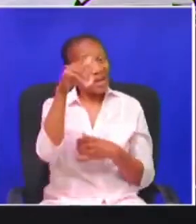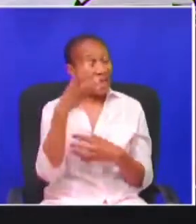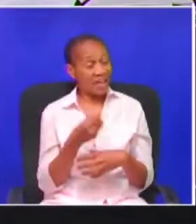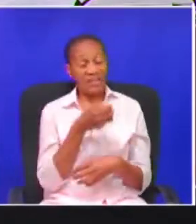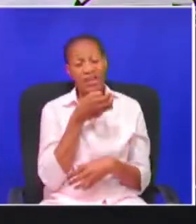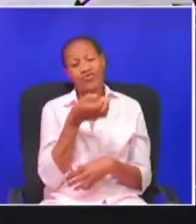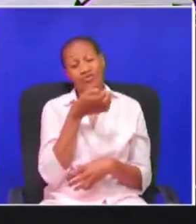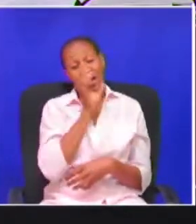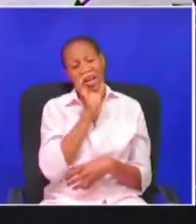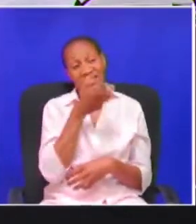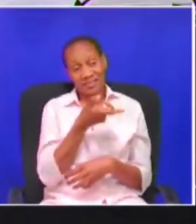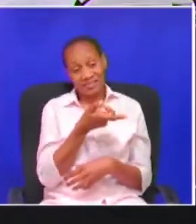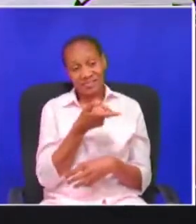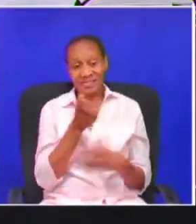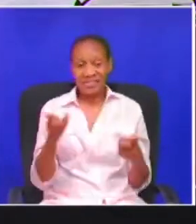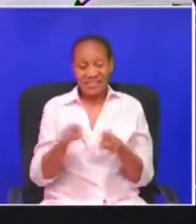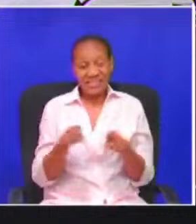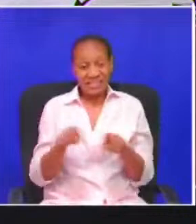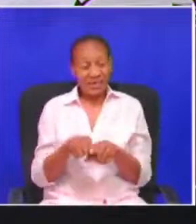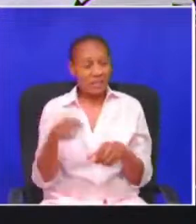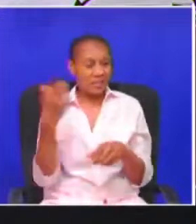looks like a Santaco plane."